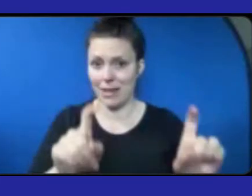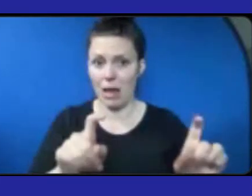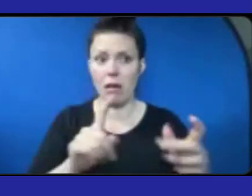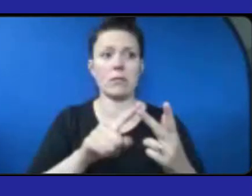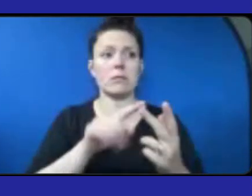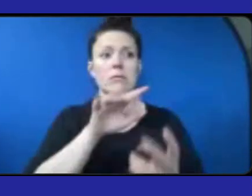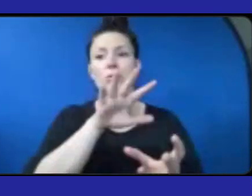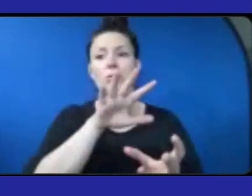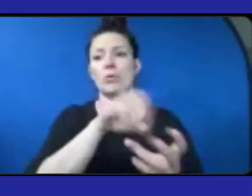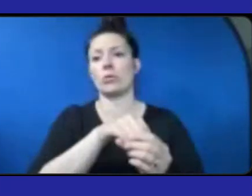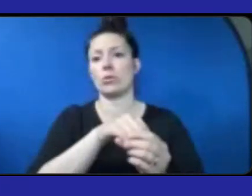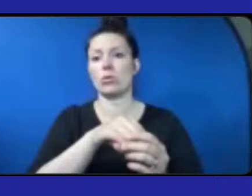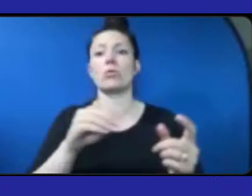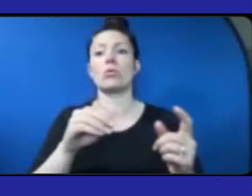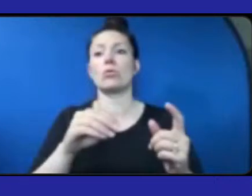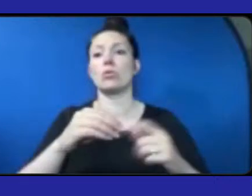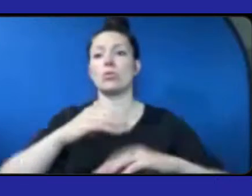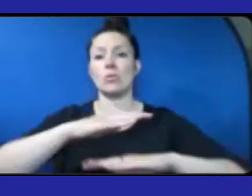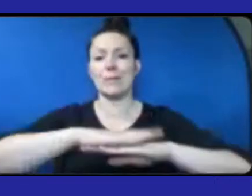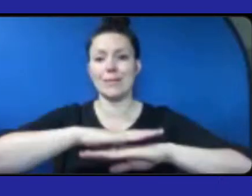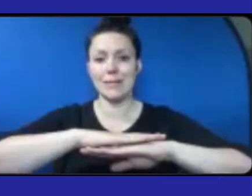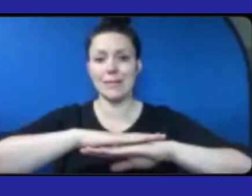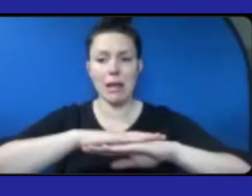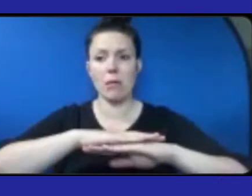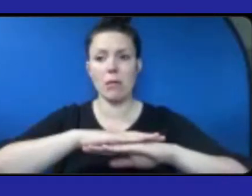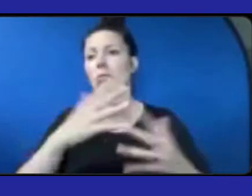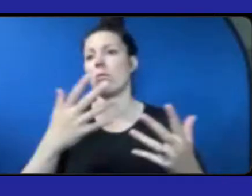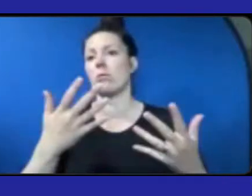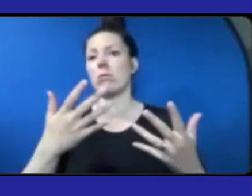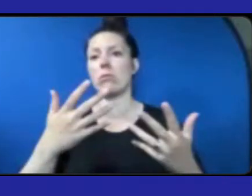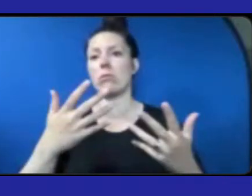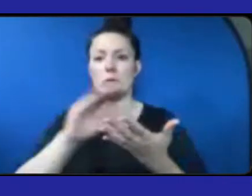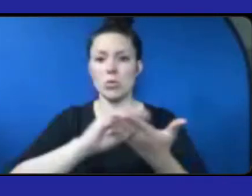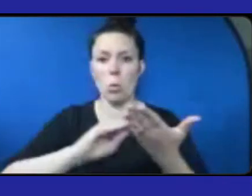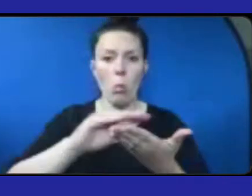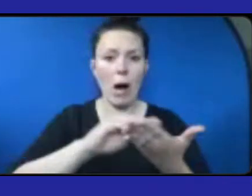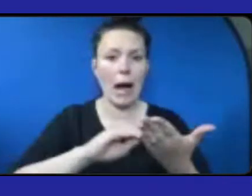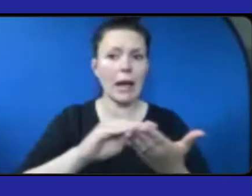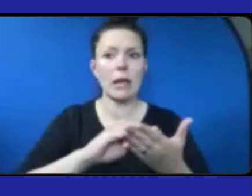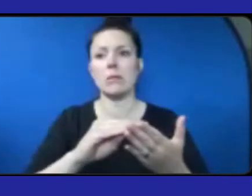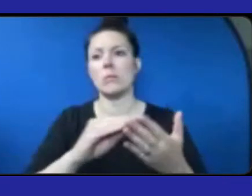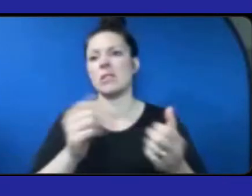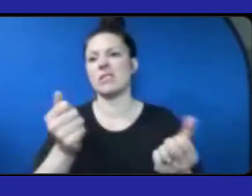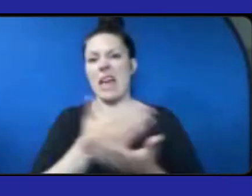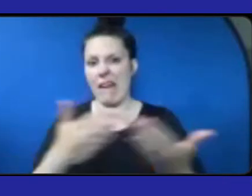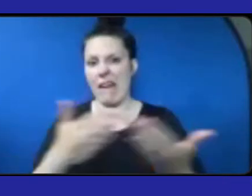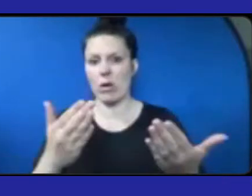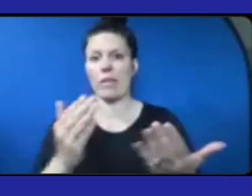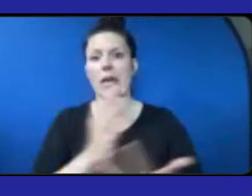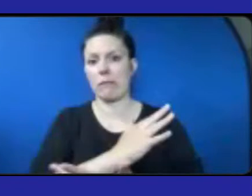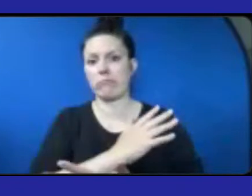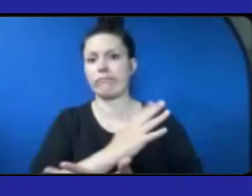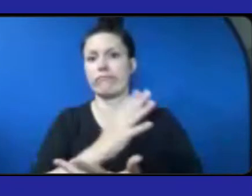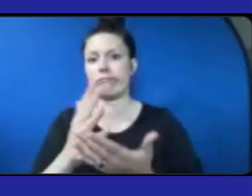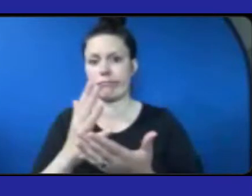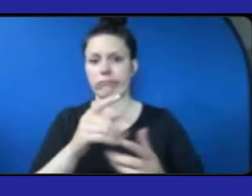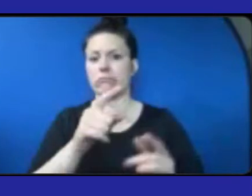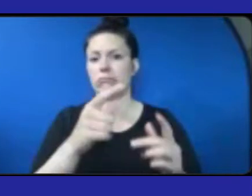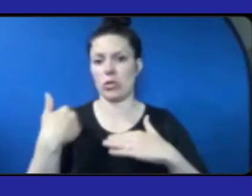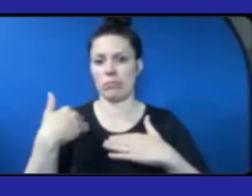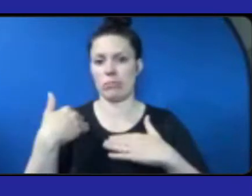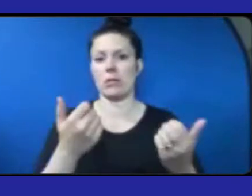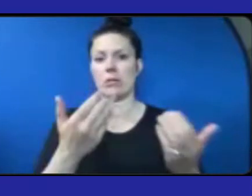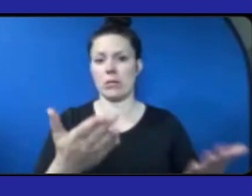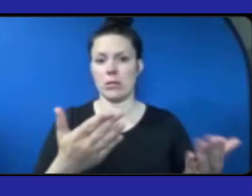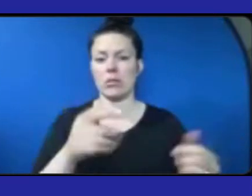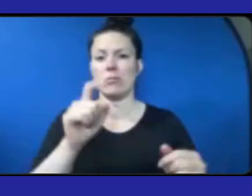include folding tables, wipes. It would include everything end to end. They need to be sort of an all-in-one